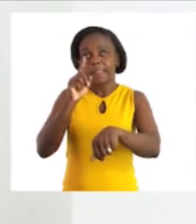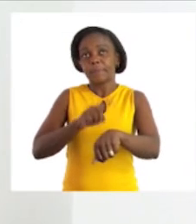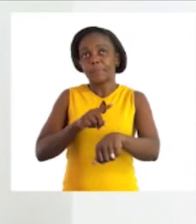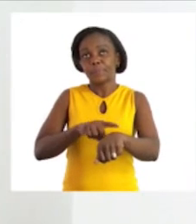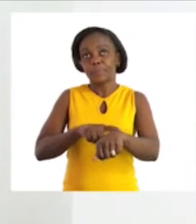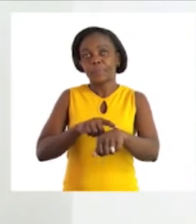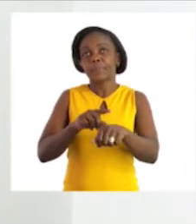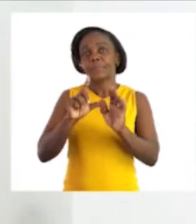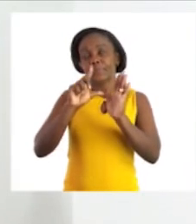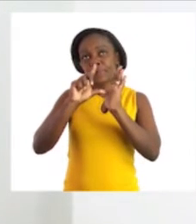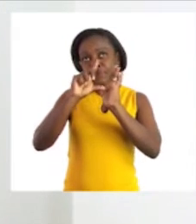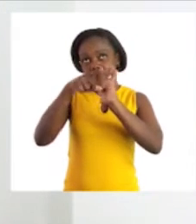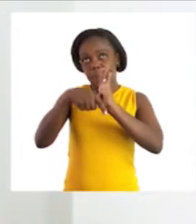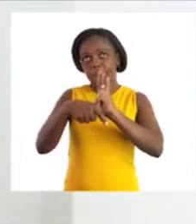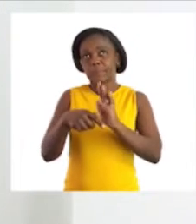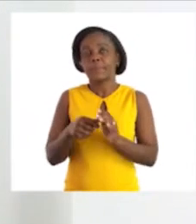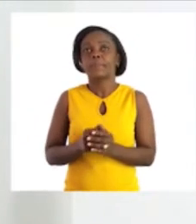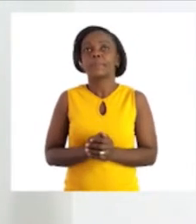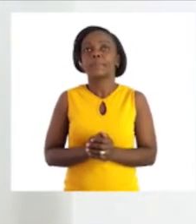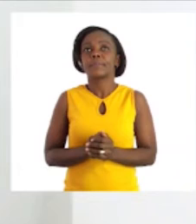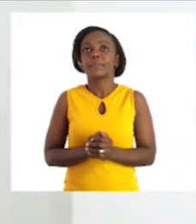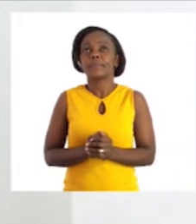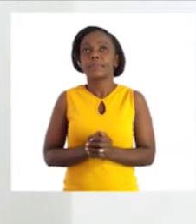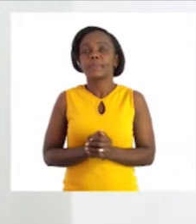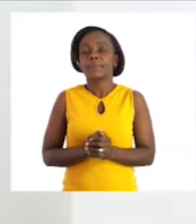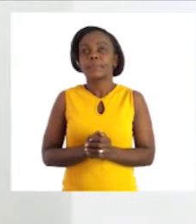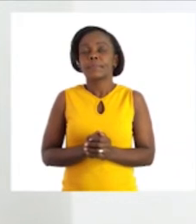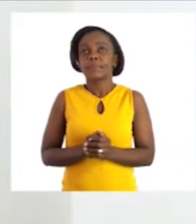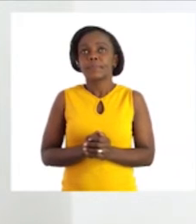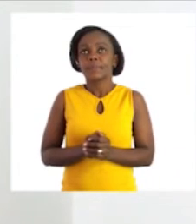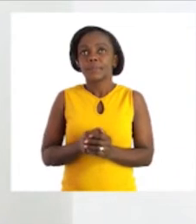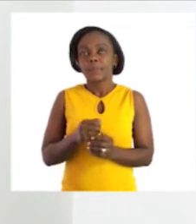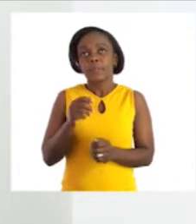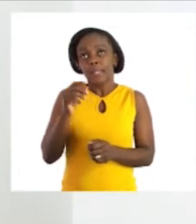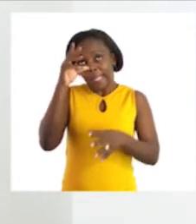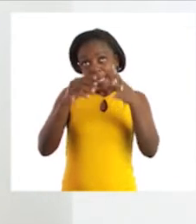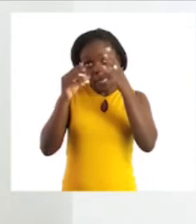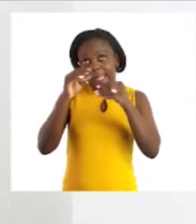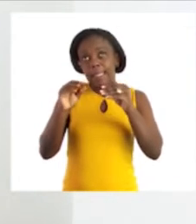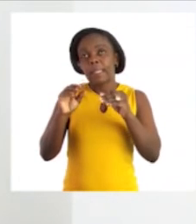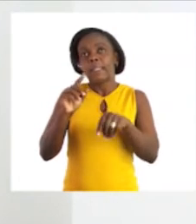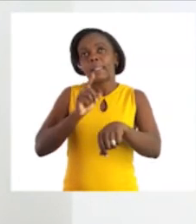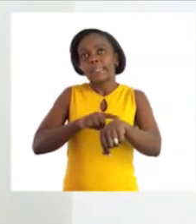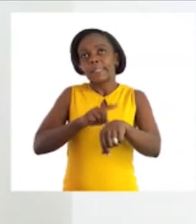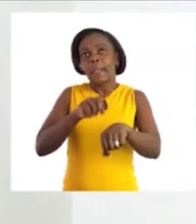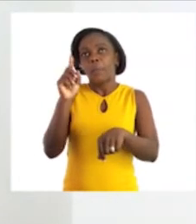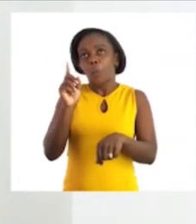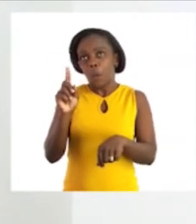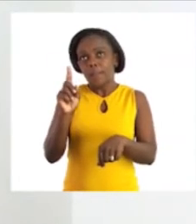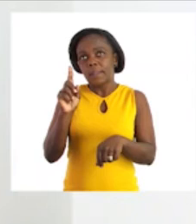clock. All right. We are going to see and we are going to learn how to tell time, AM